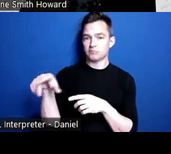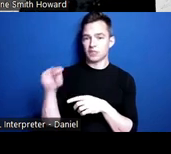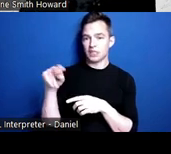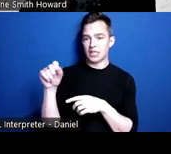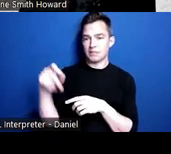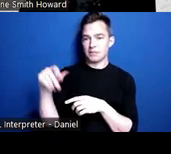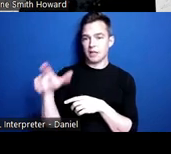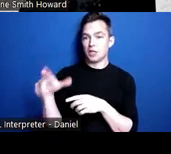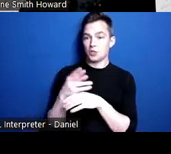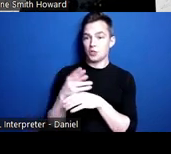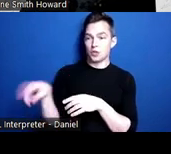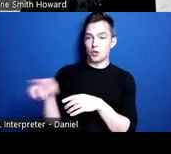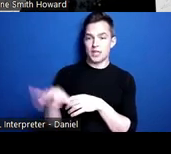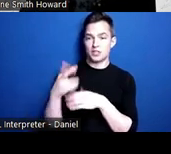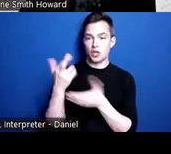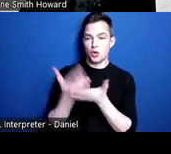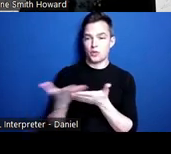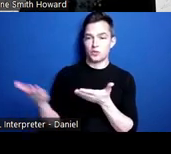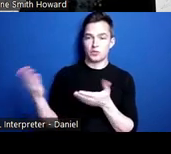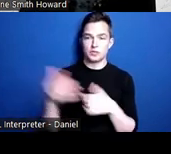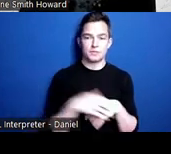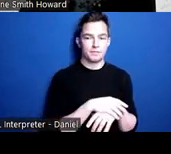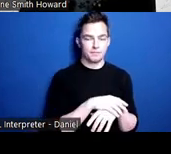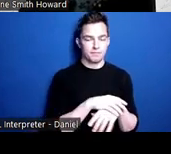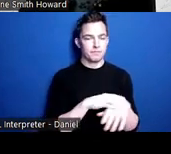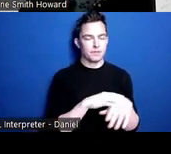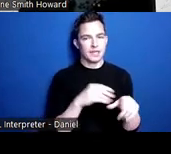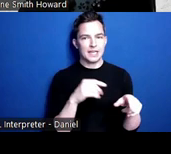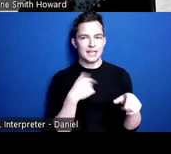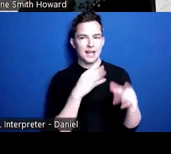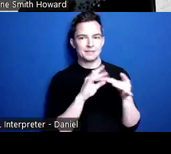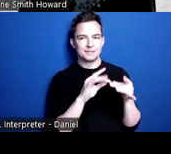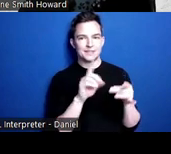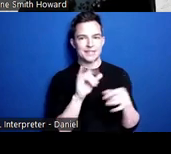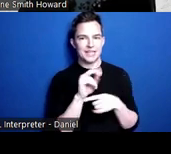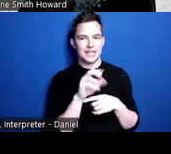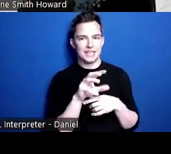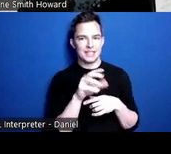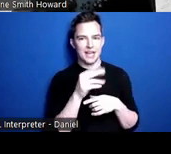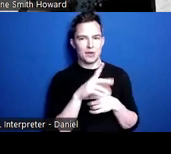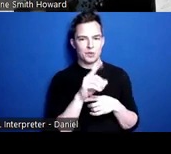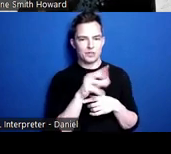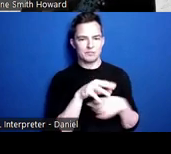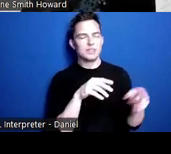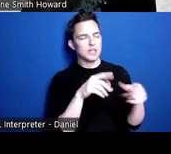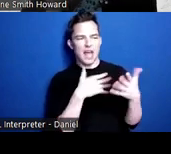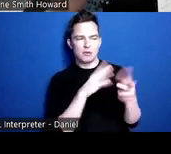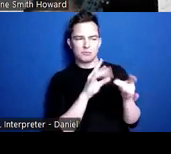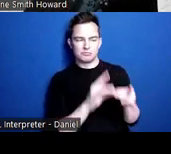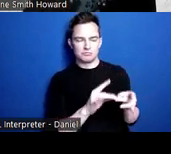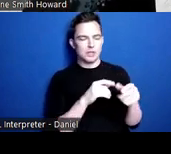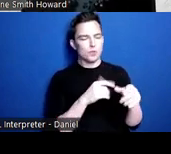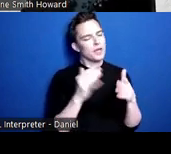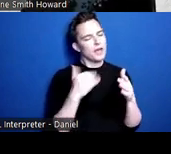using them as a resource. Eric, I will jump in here a little bit, if that's okay. So we have a community